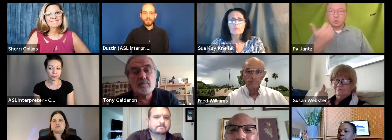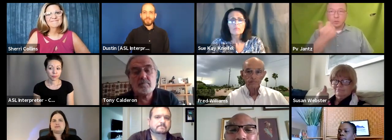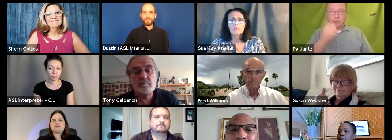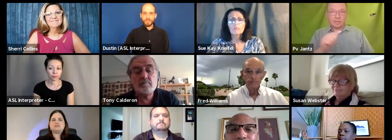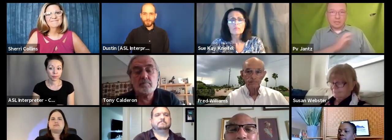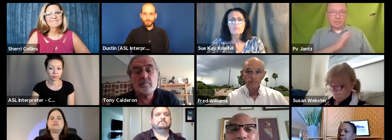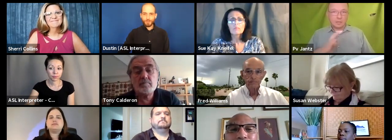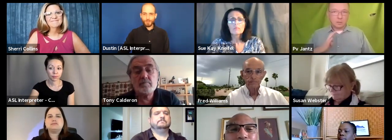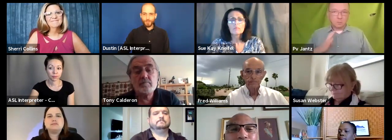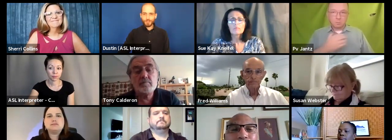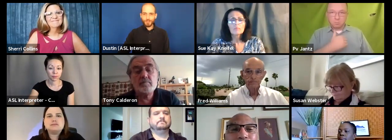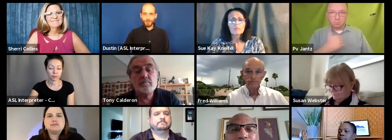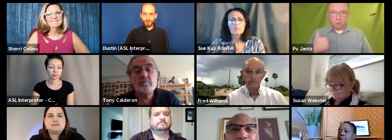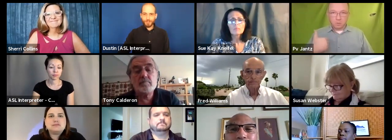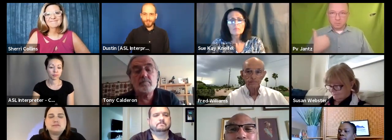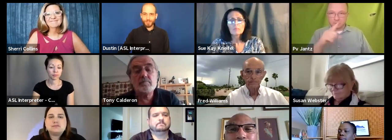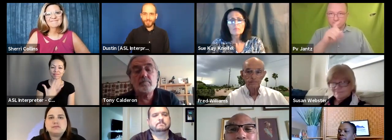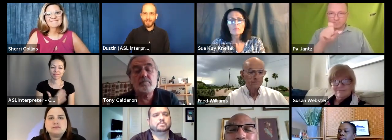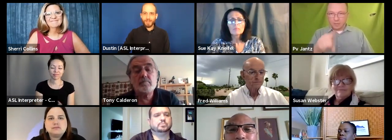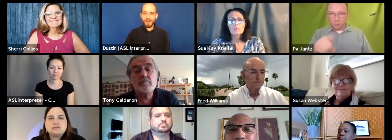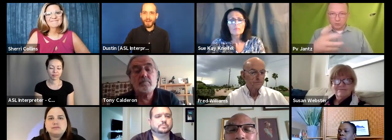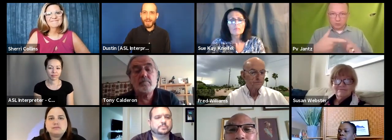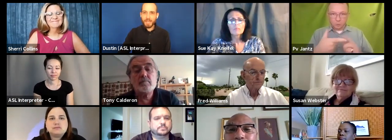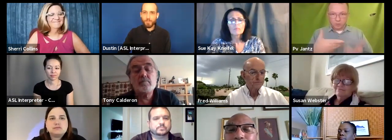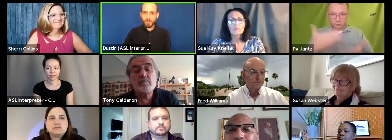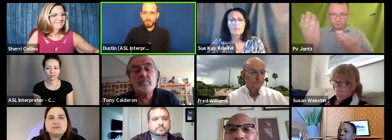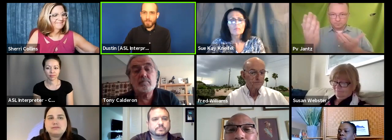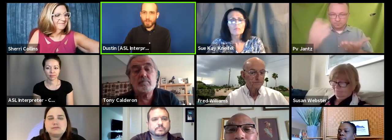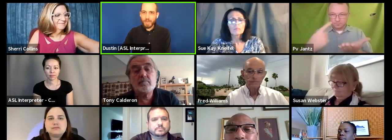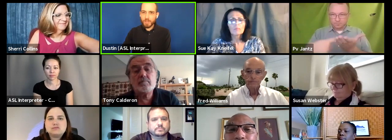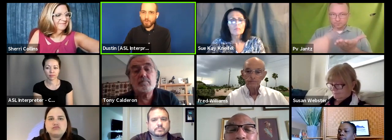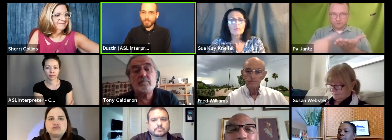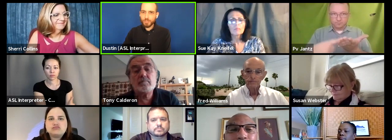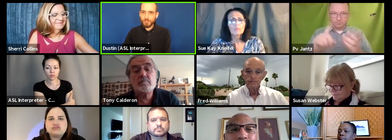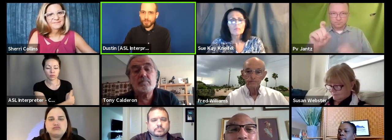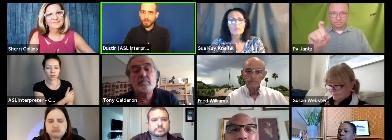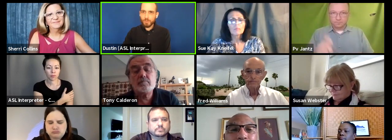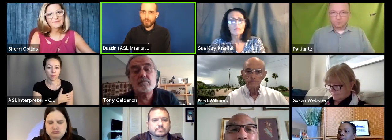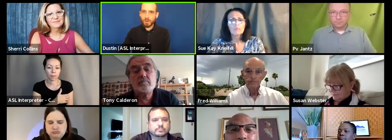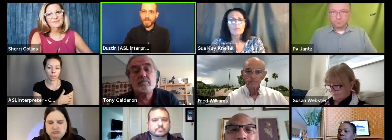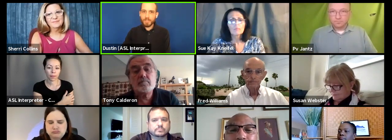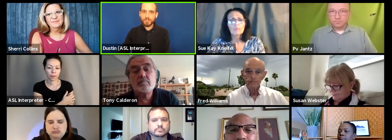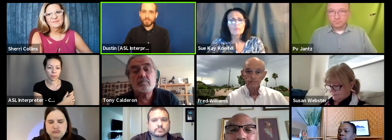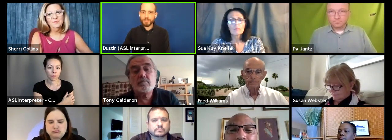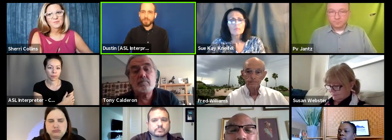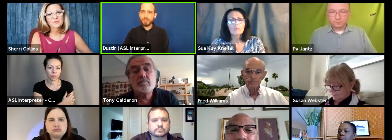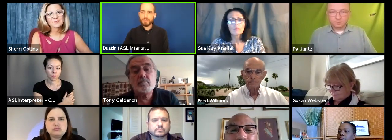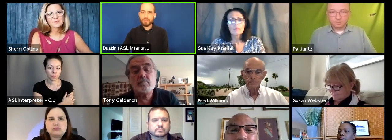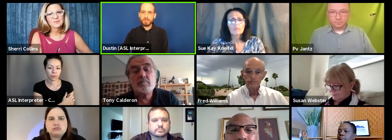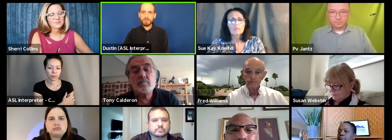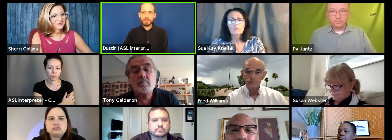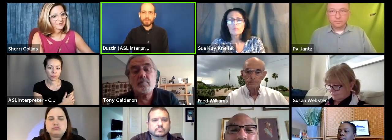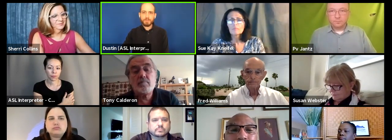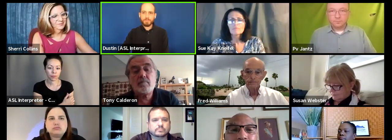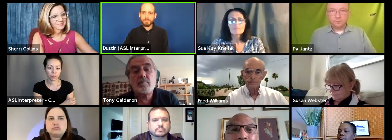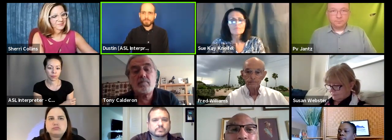Okay, thank you. Thank you so much, Curtis. Any board members have any questions or any discussion?